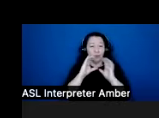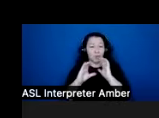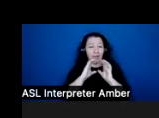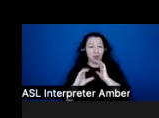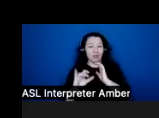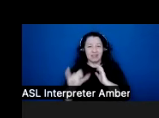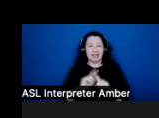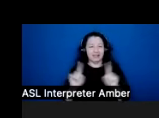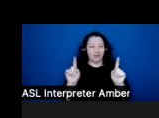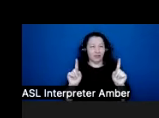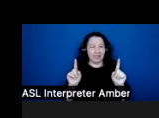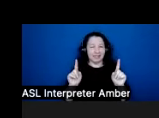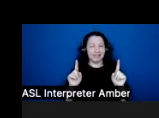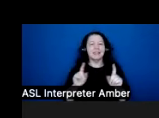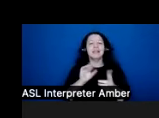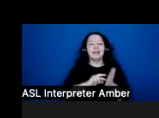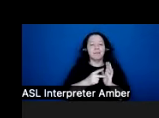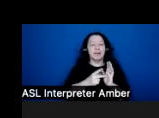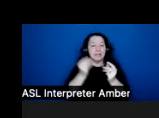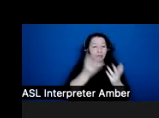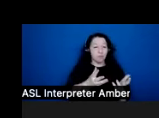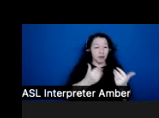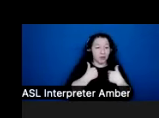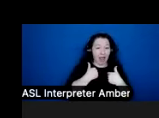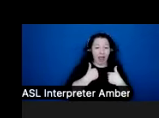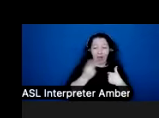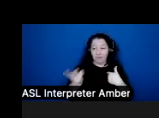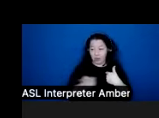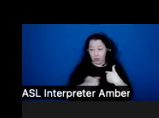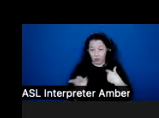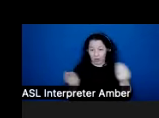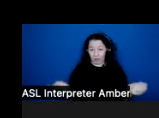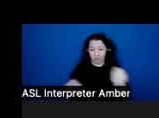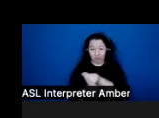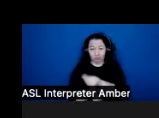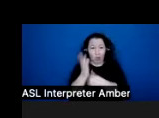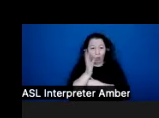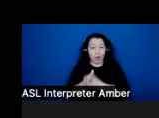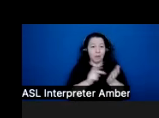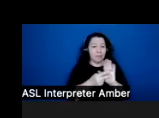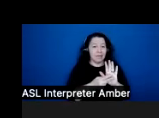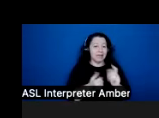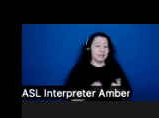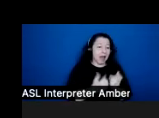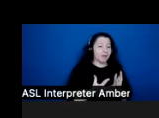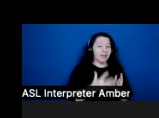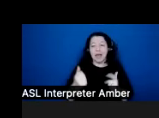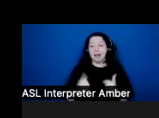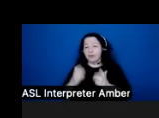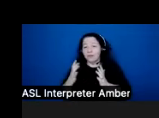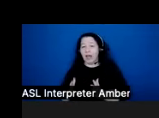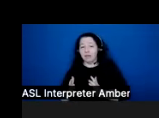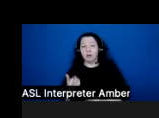two people. So that is the advocate and the survivor. And in that communication, it's privileged